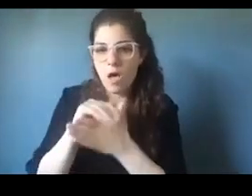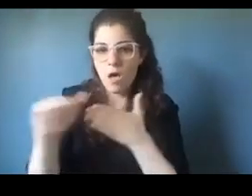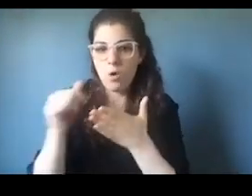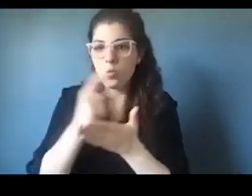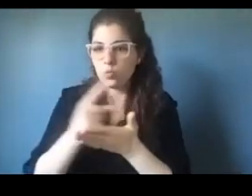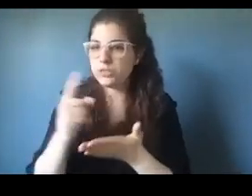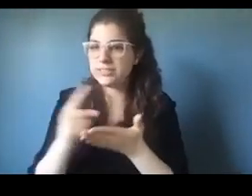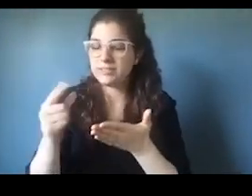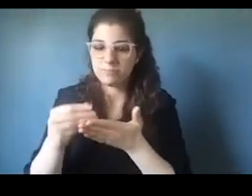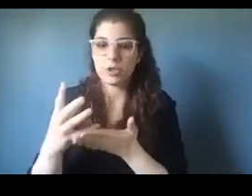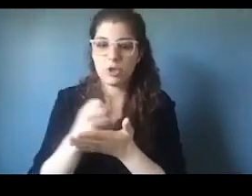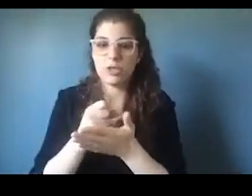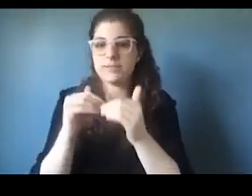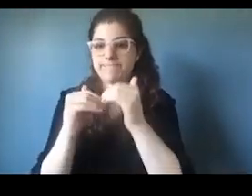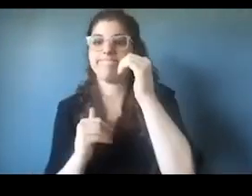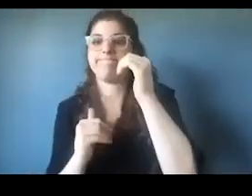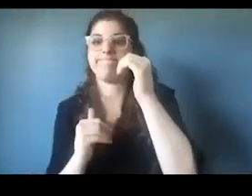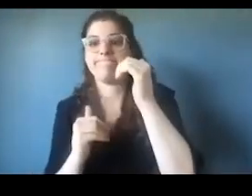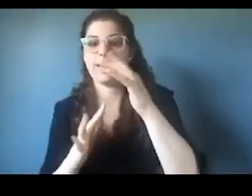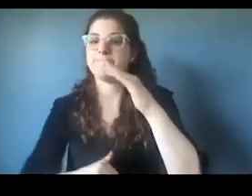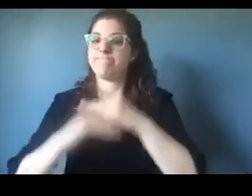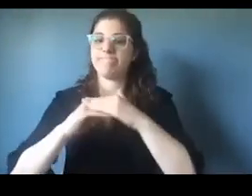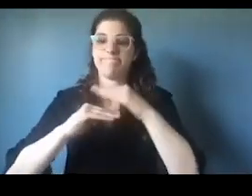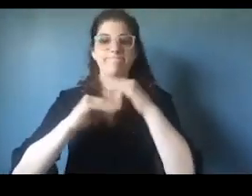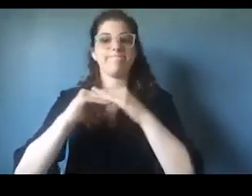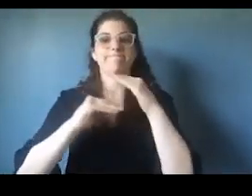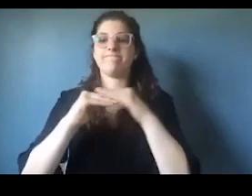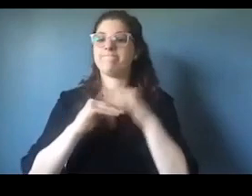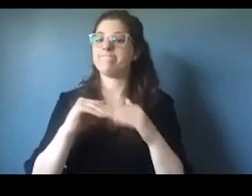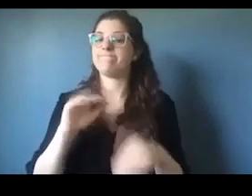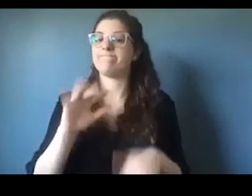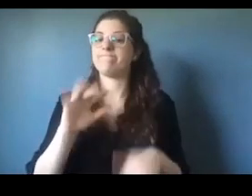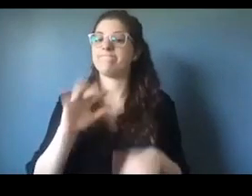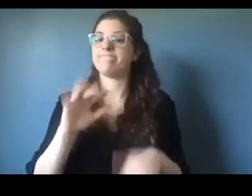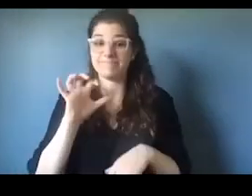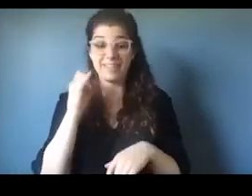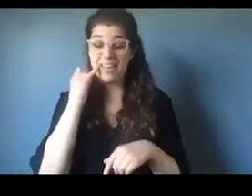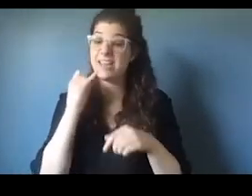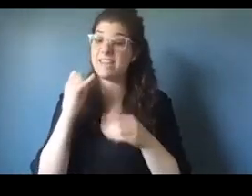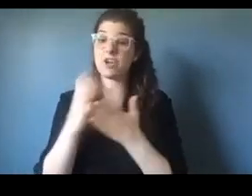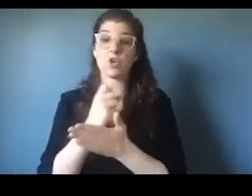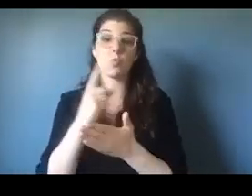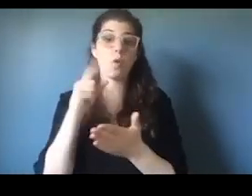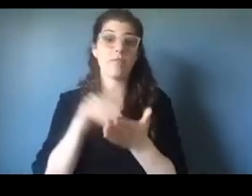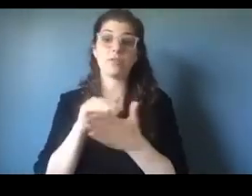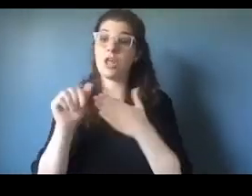earnings, that's when you hit that cap in benefits. So anybody who earns $1,000 or more is just gonna get